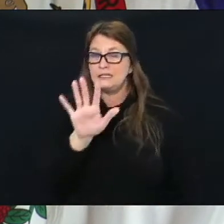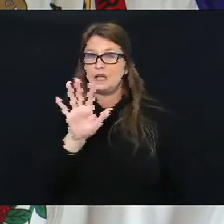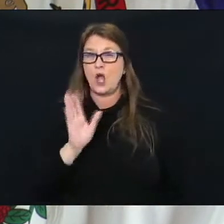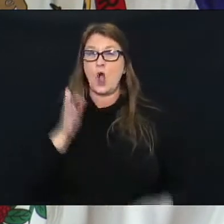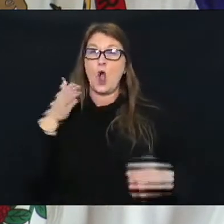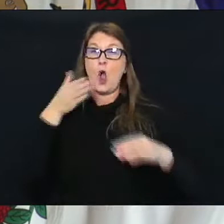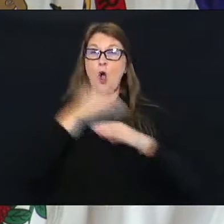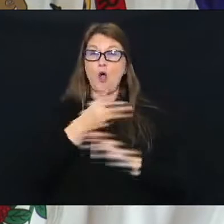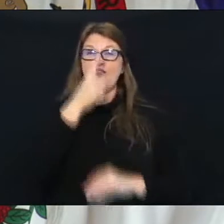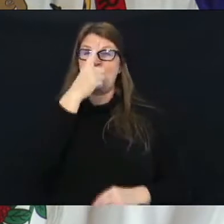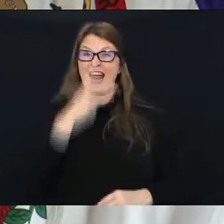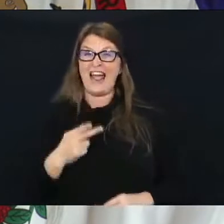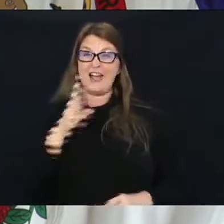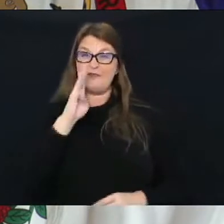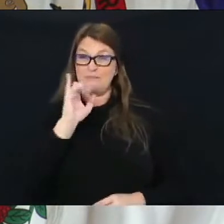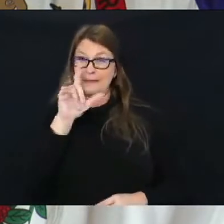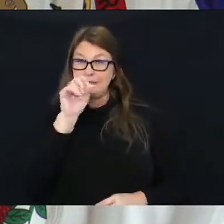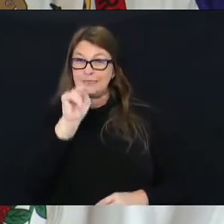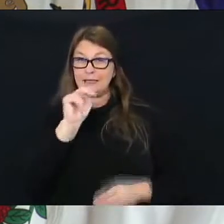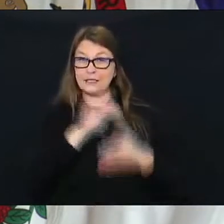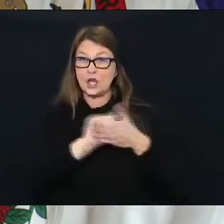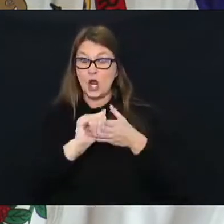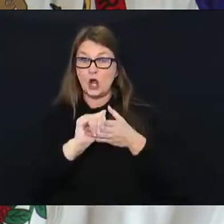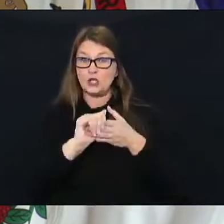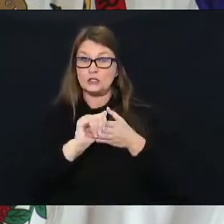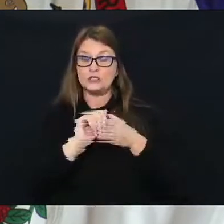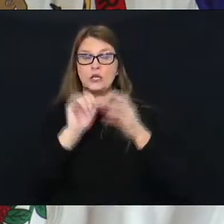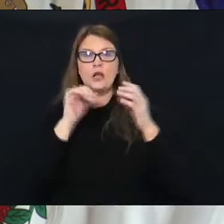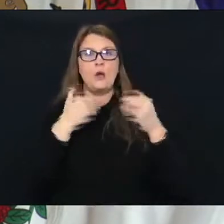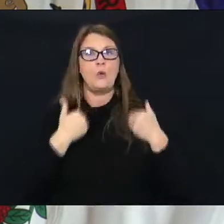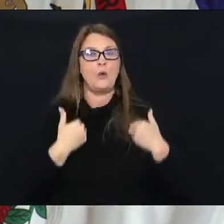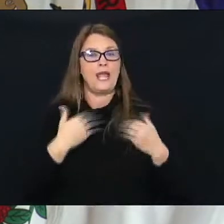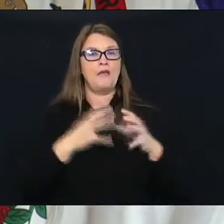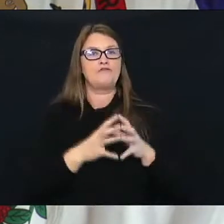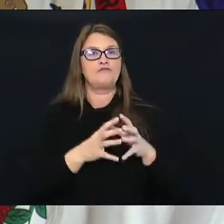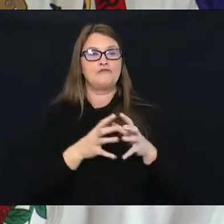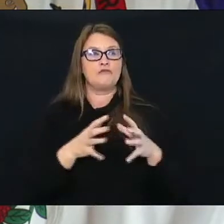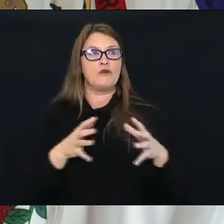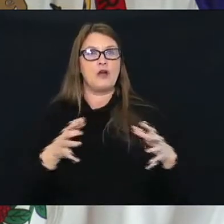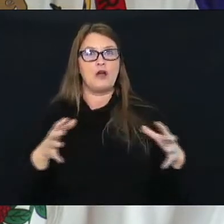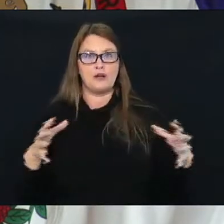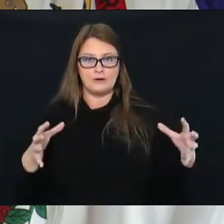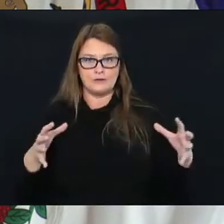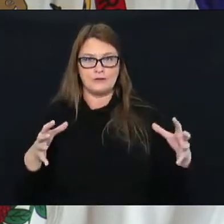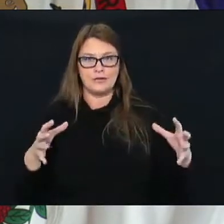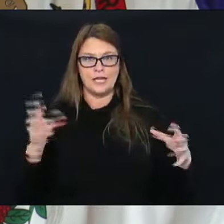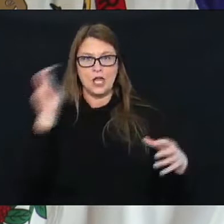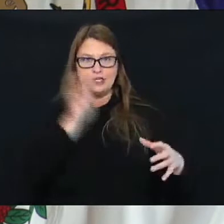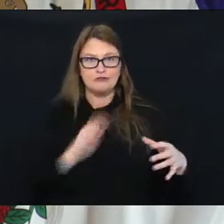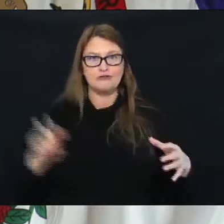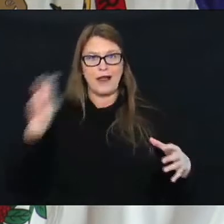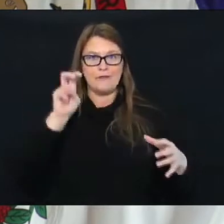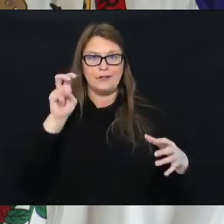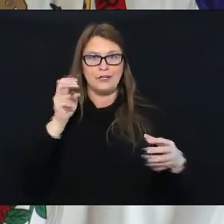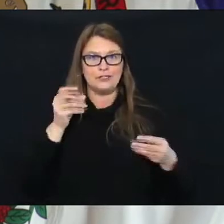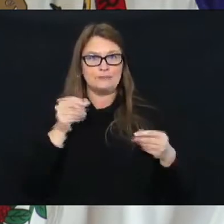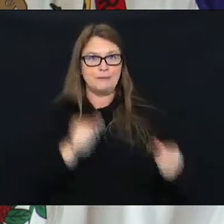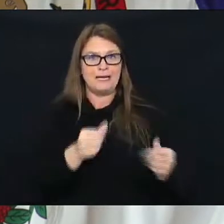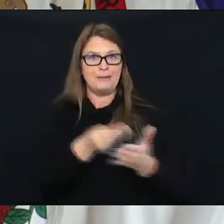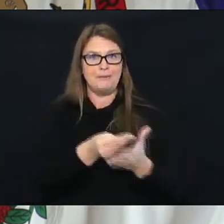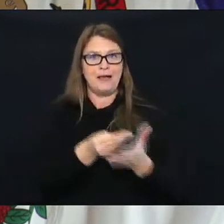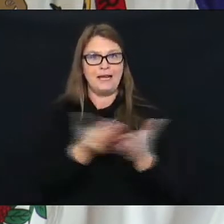over $500 million we have grown in traveler spending in West